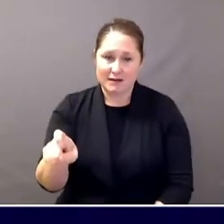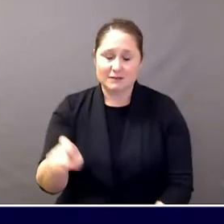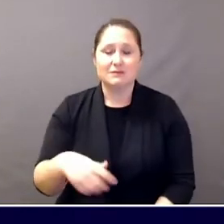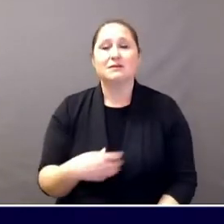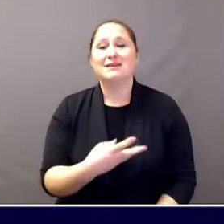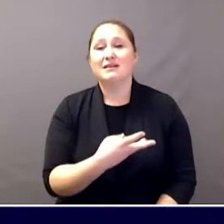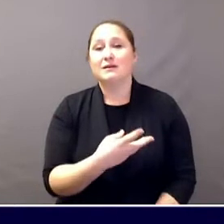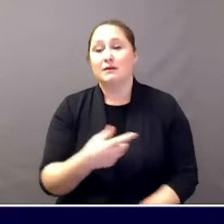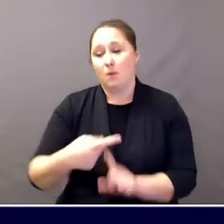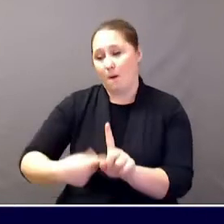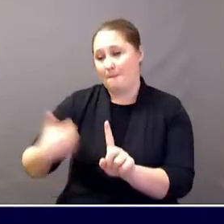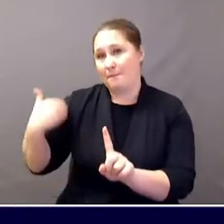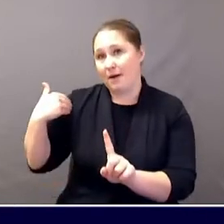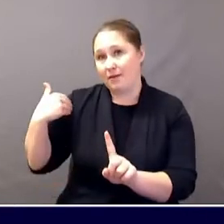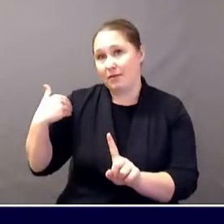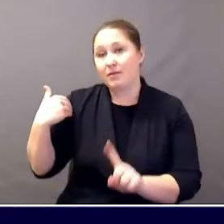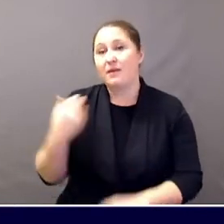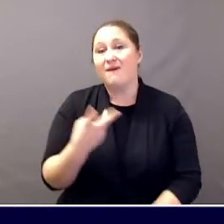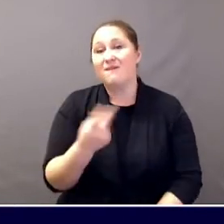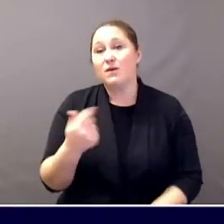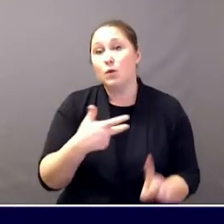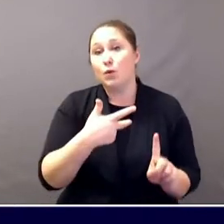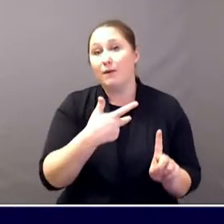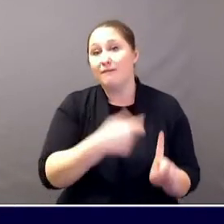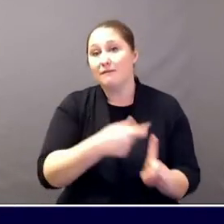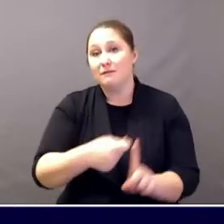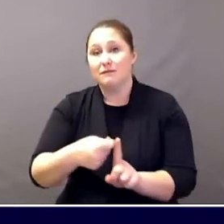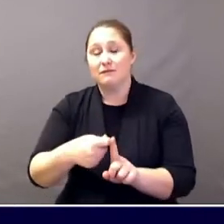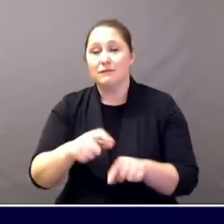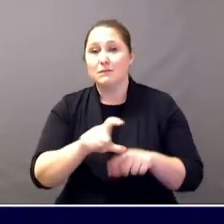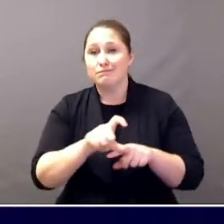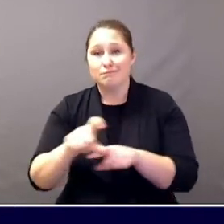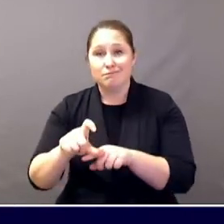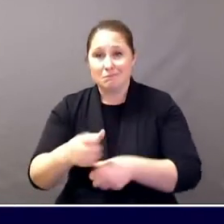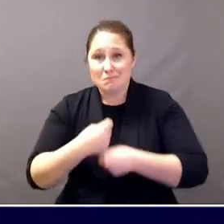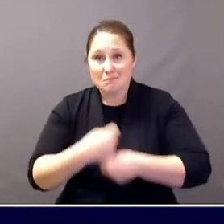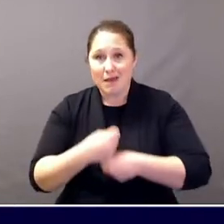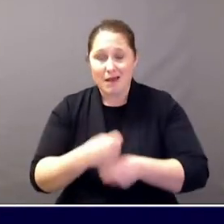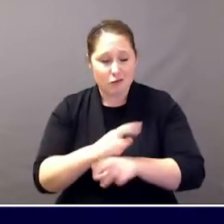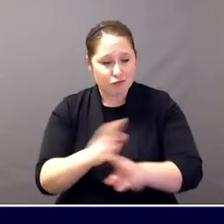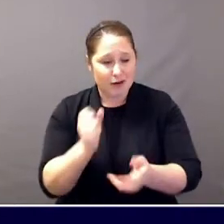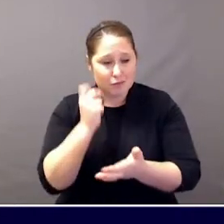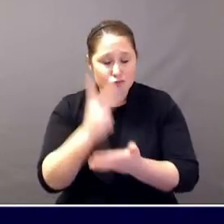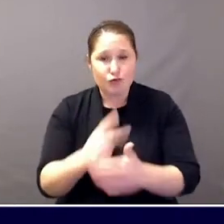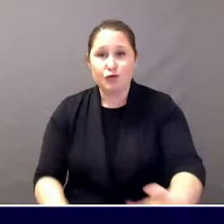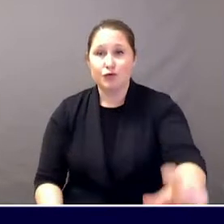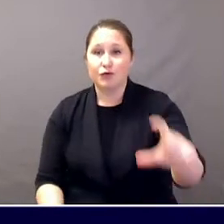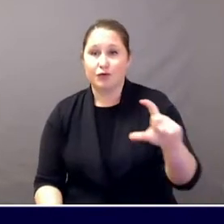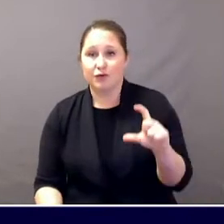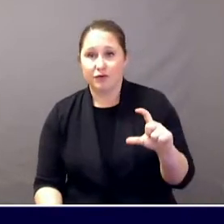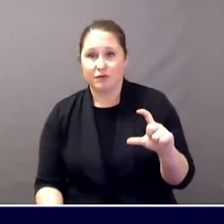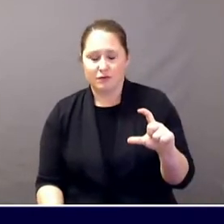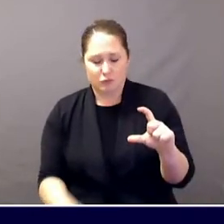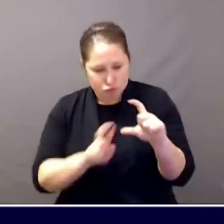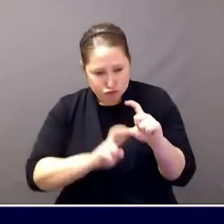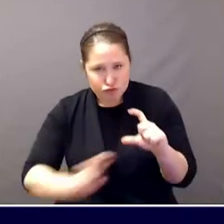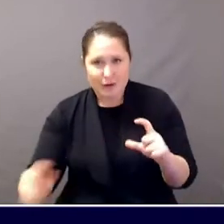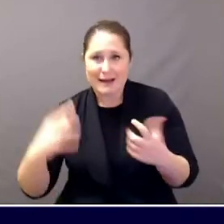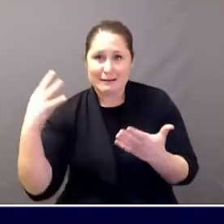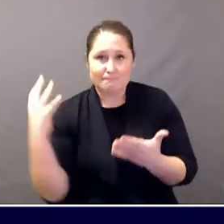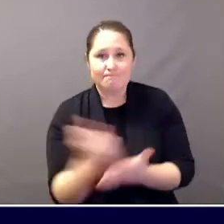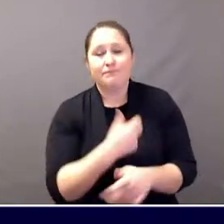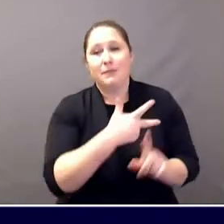vaccines last month, we received critical new tools in this effort, and we stood ready to use it, and we are using